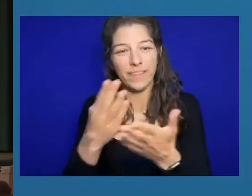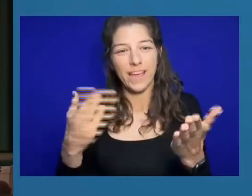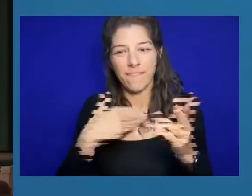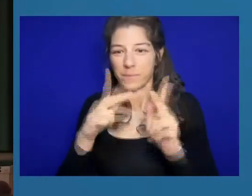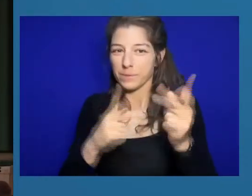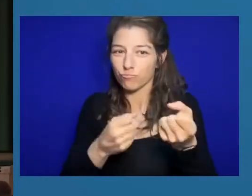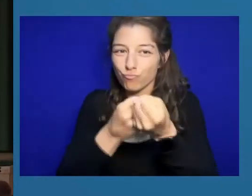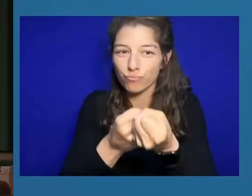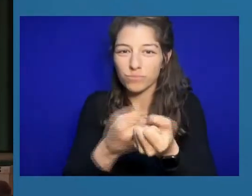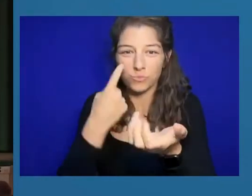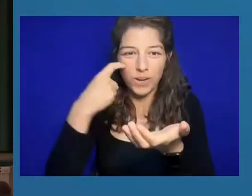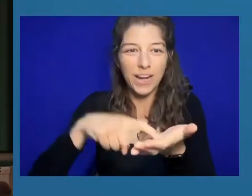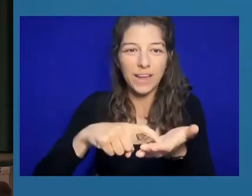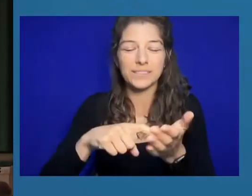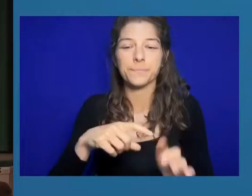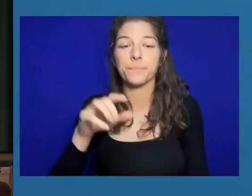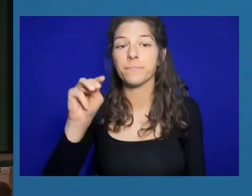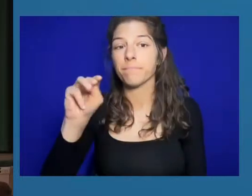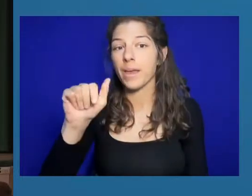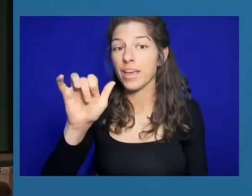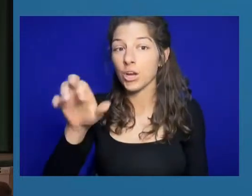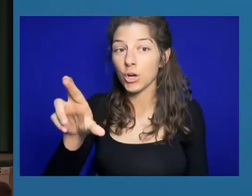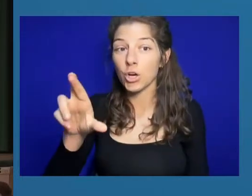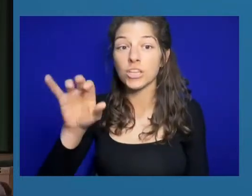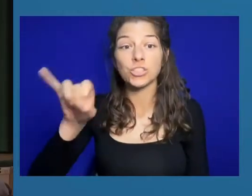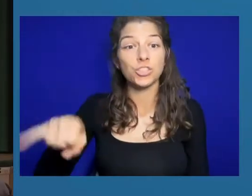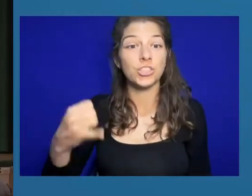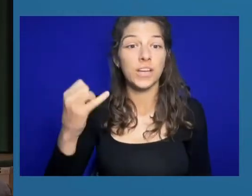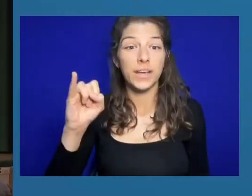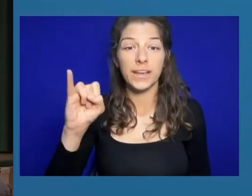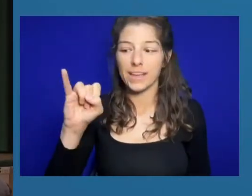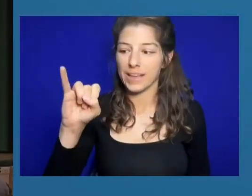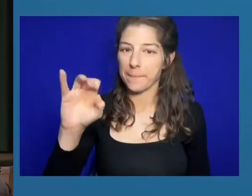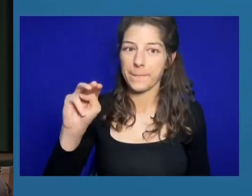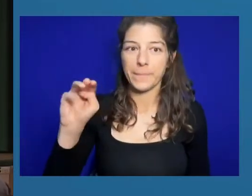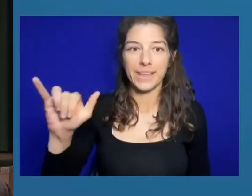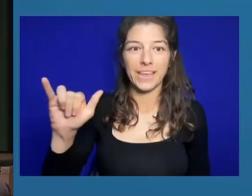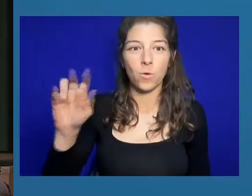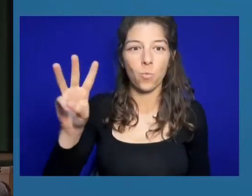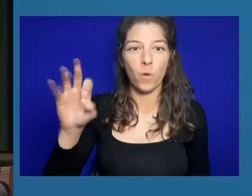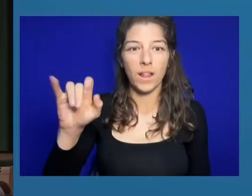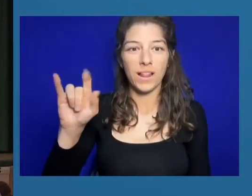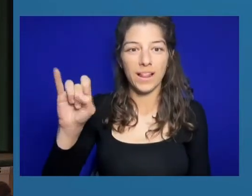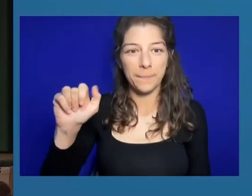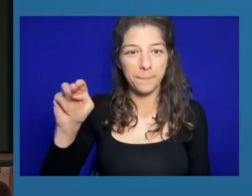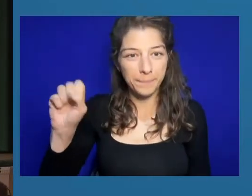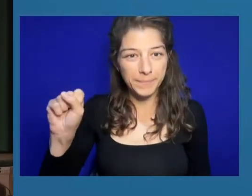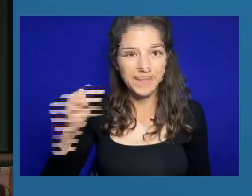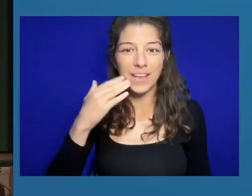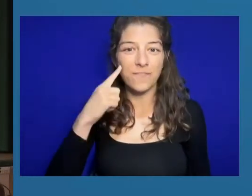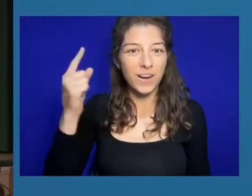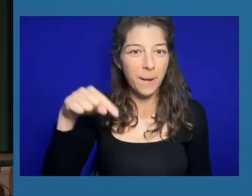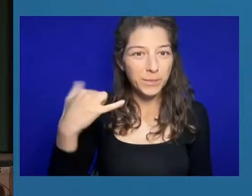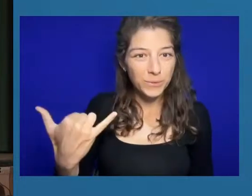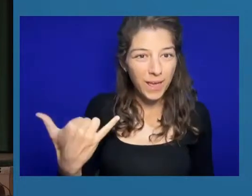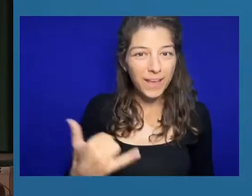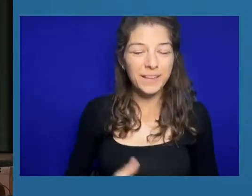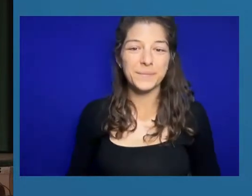recognize Mayor Jimmy Williams is here. The village of Saranac Lake has joined us. Thank you, Billy. Thank you.